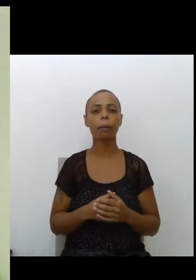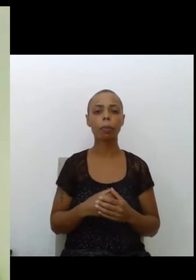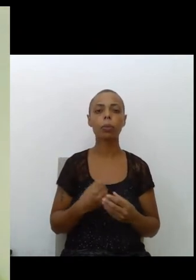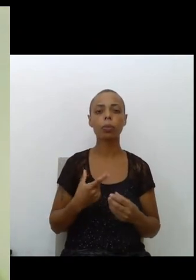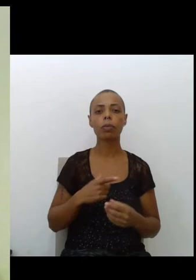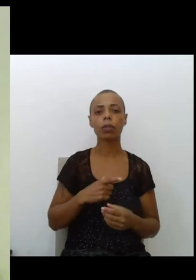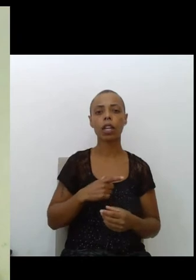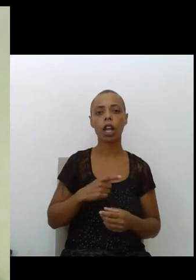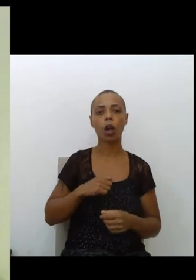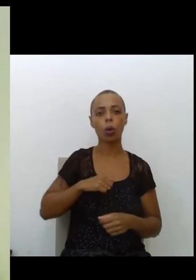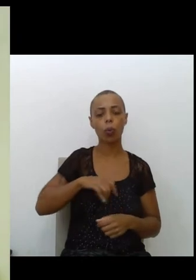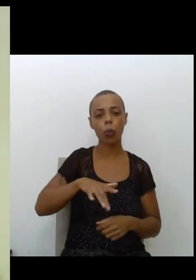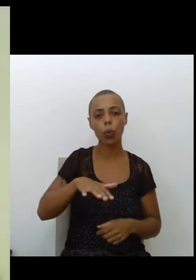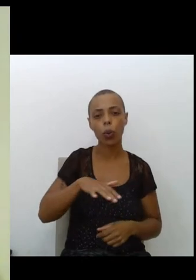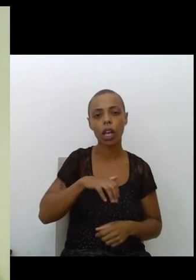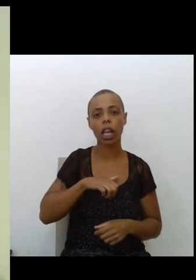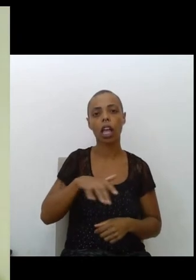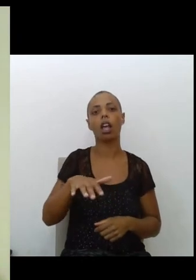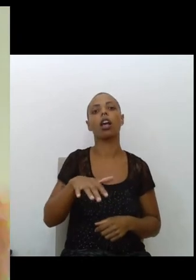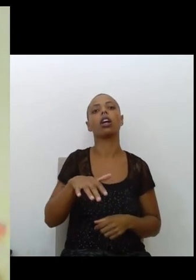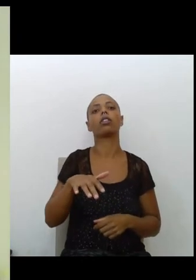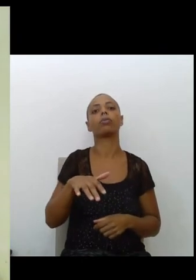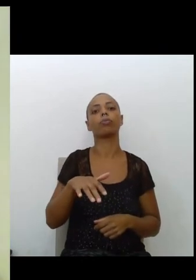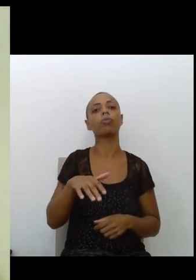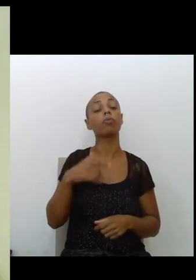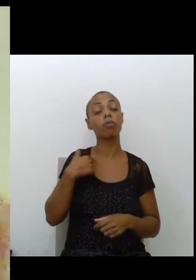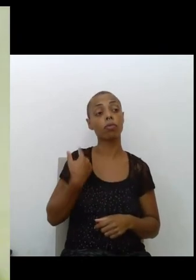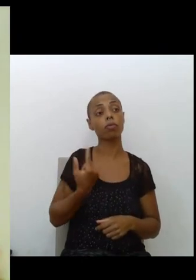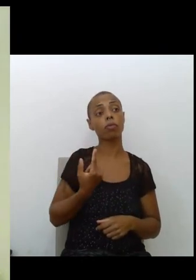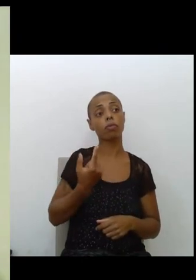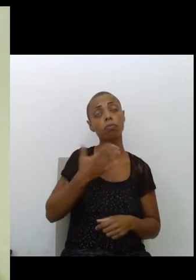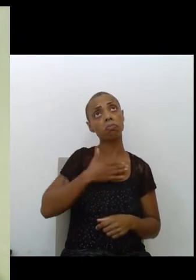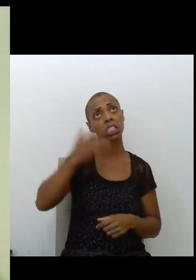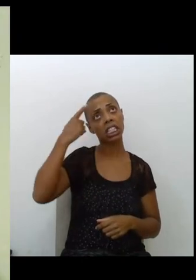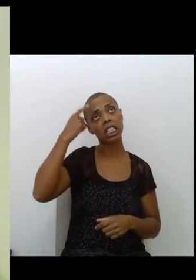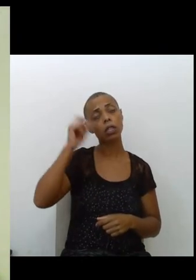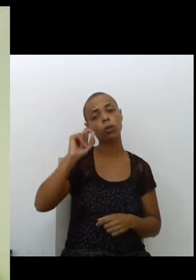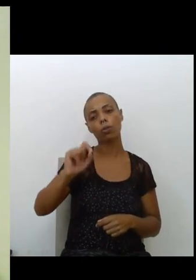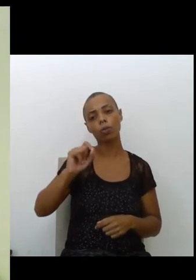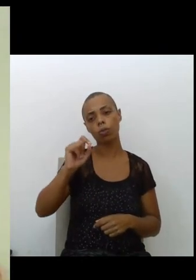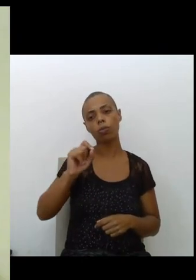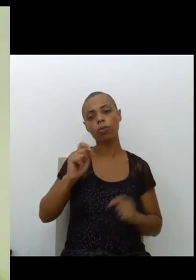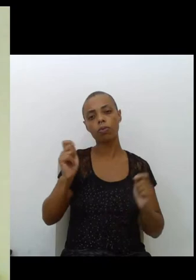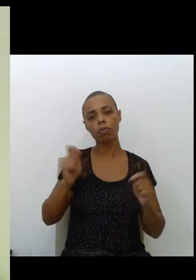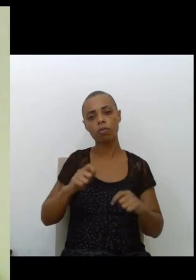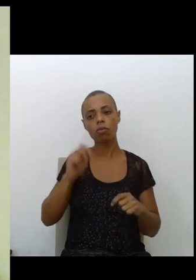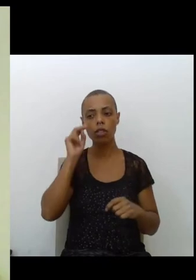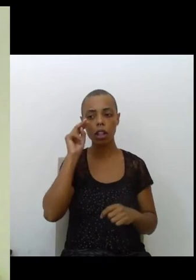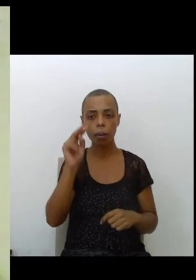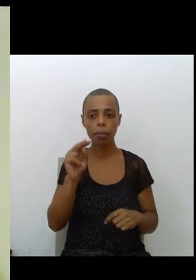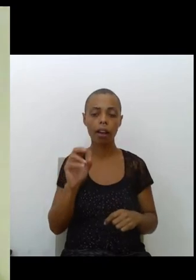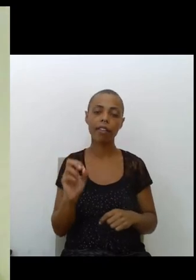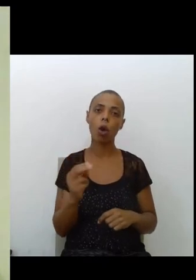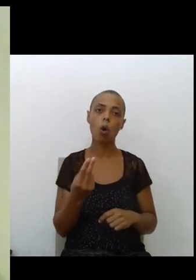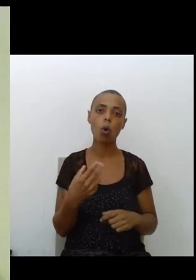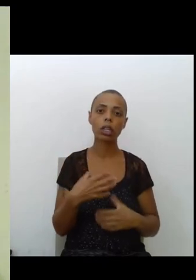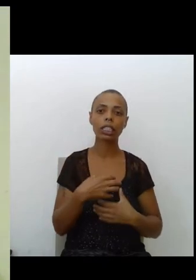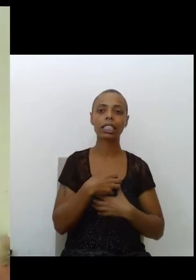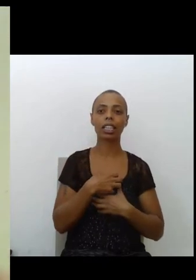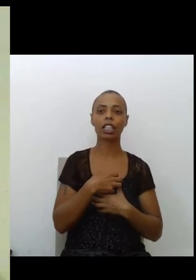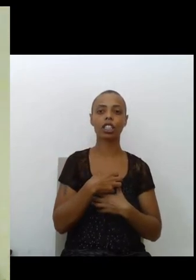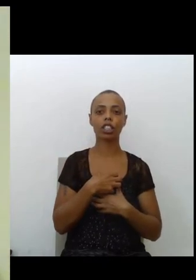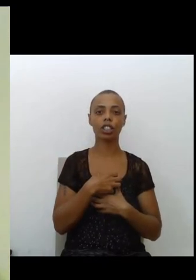my idea is you can see or you can feel when you are in a in a in a